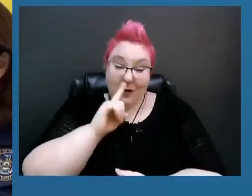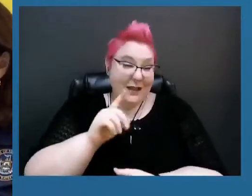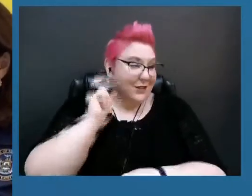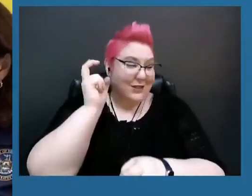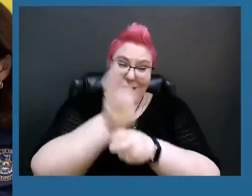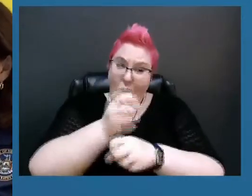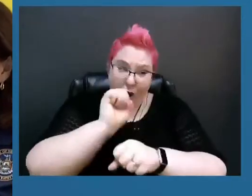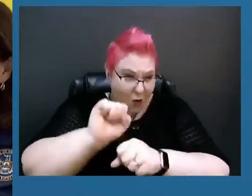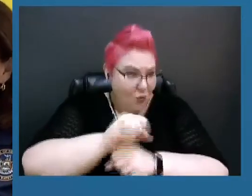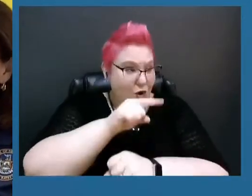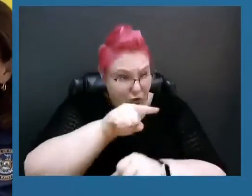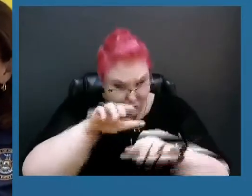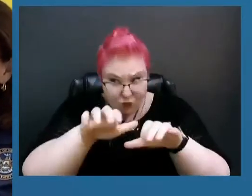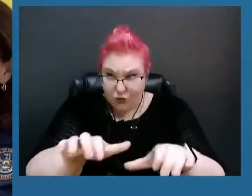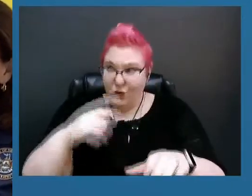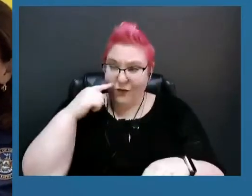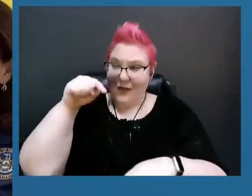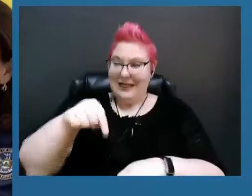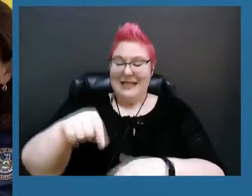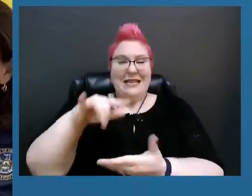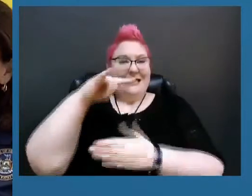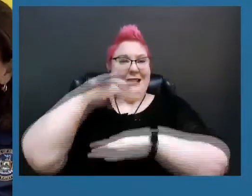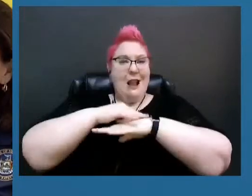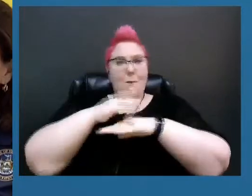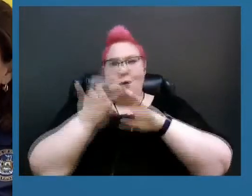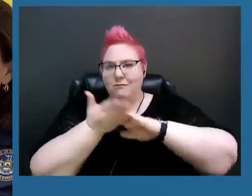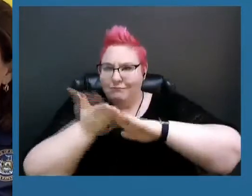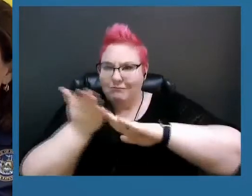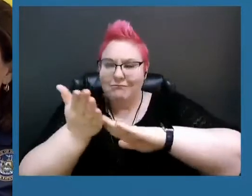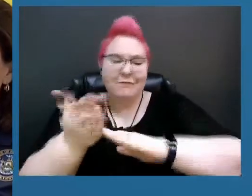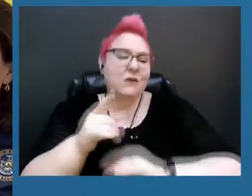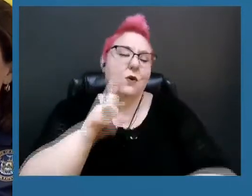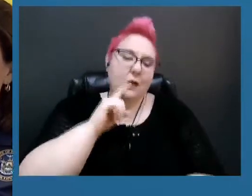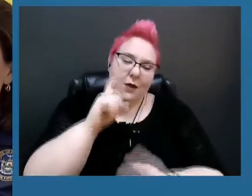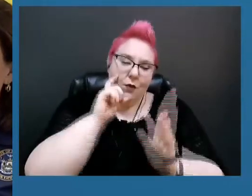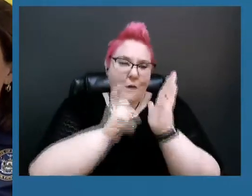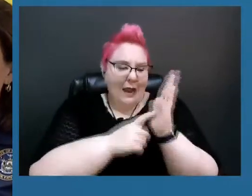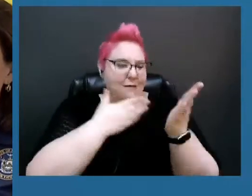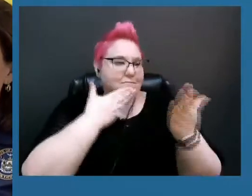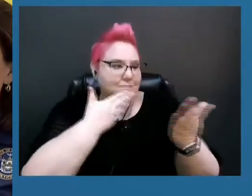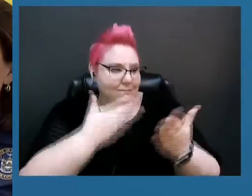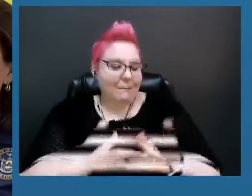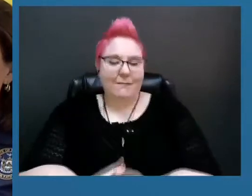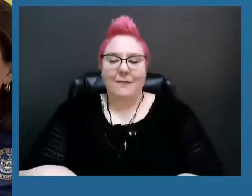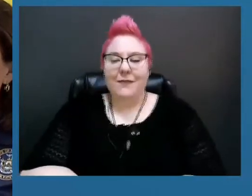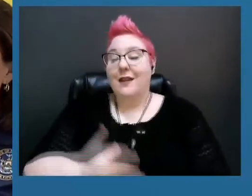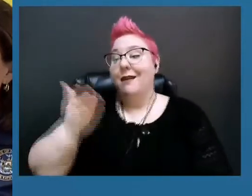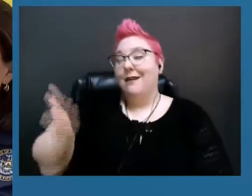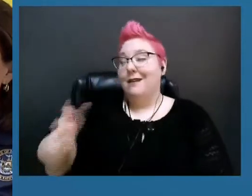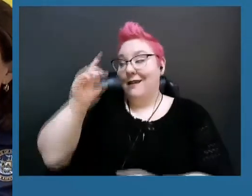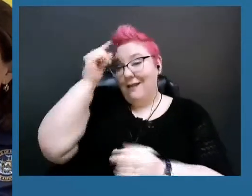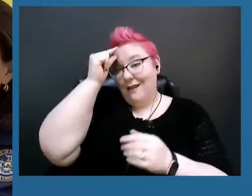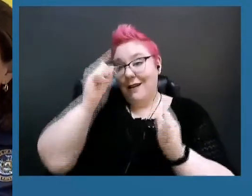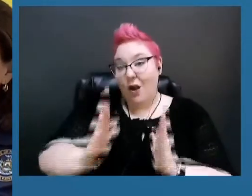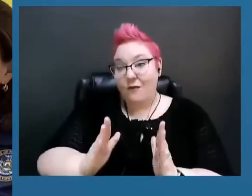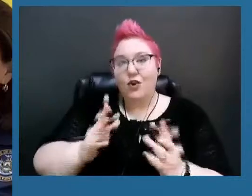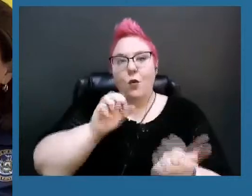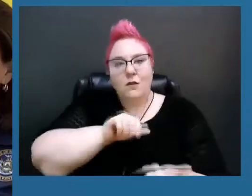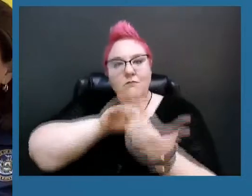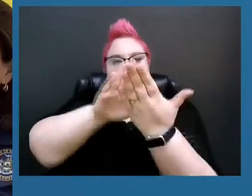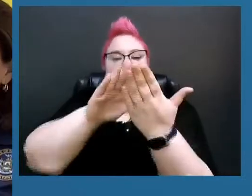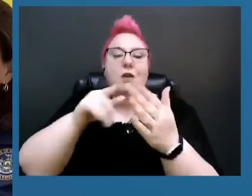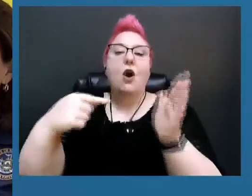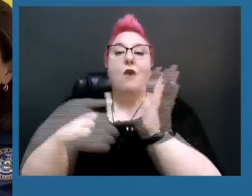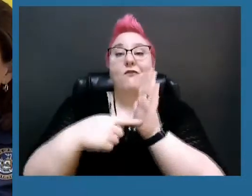make these airports run. That's the recognition that we appreciate. And also to say this is a governor who's committed to addressing the